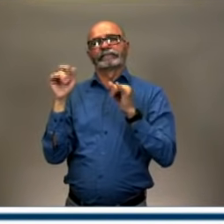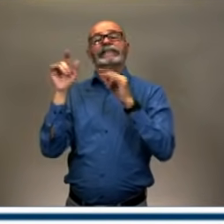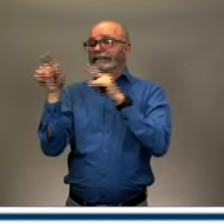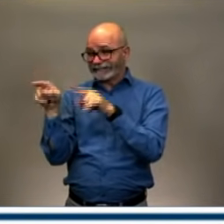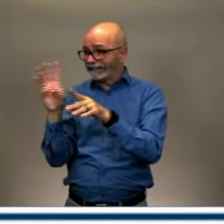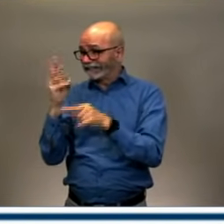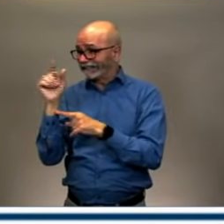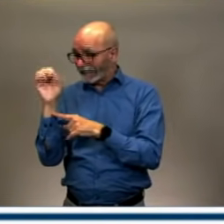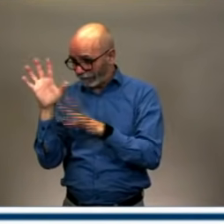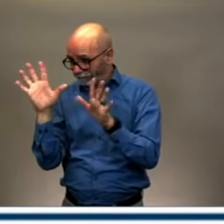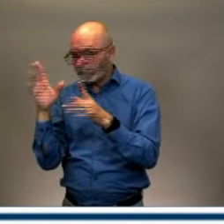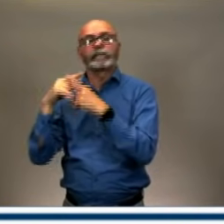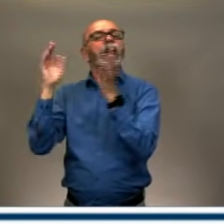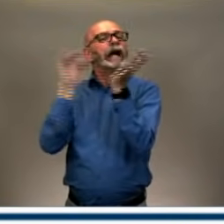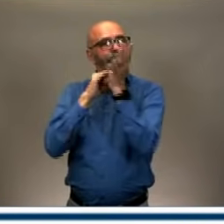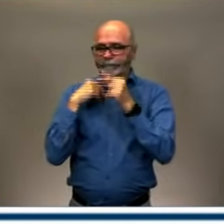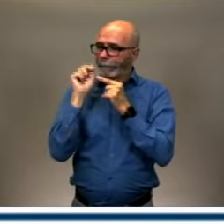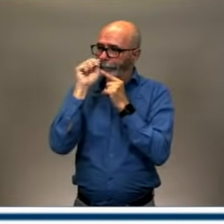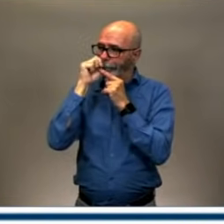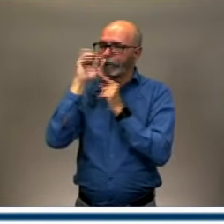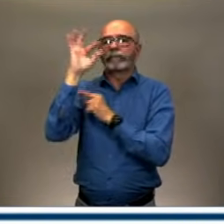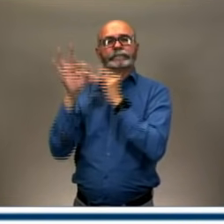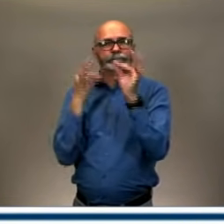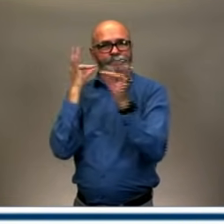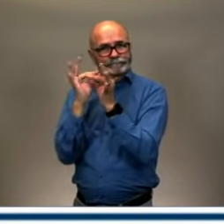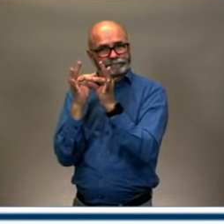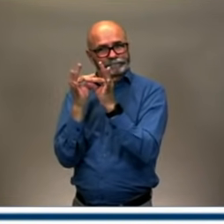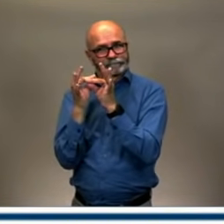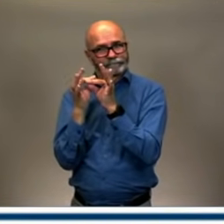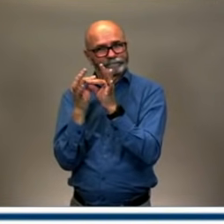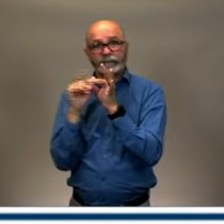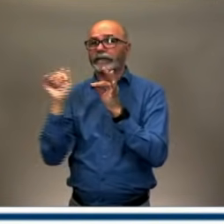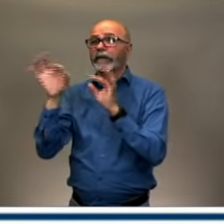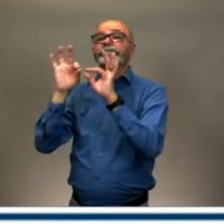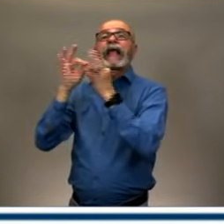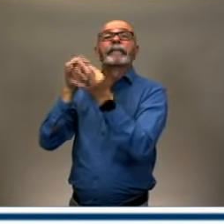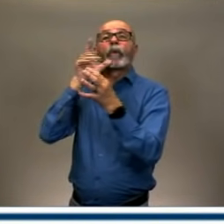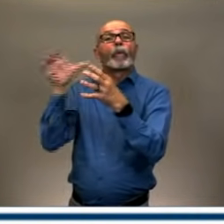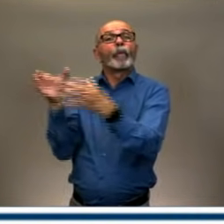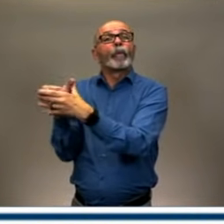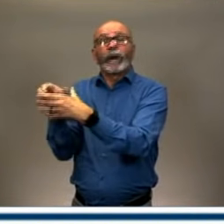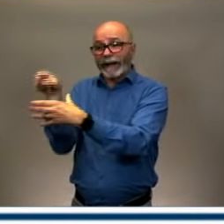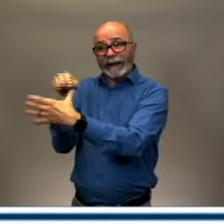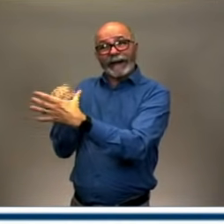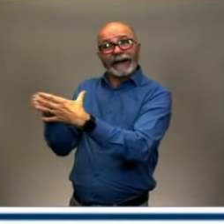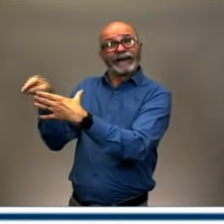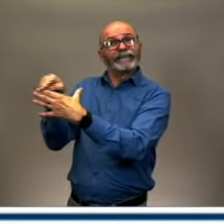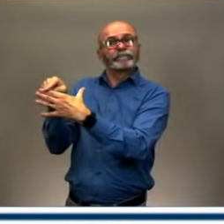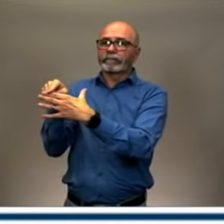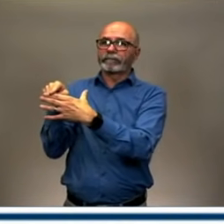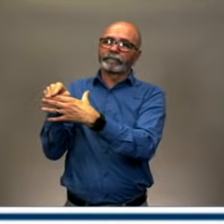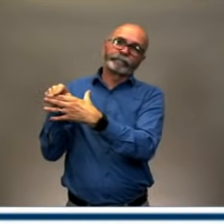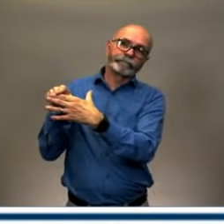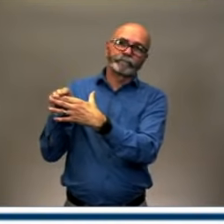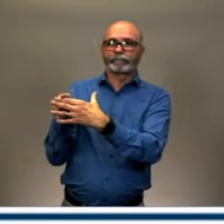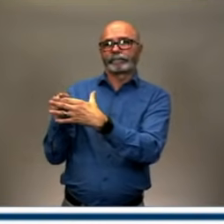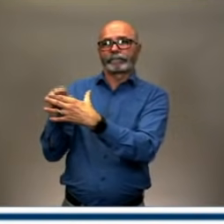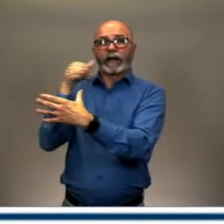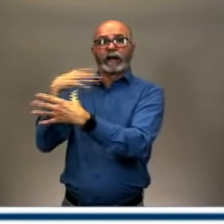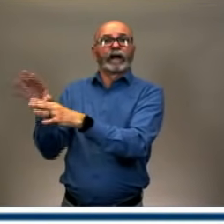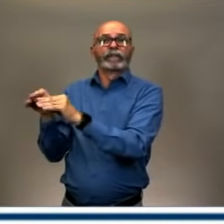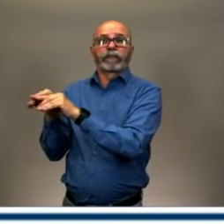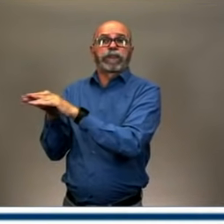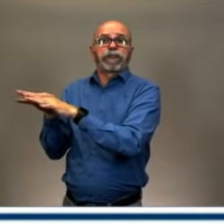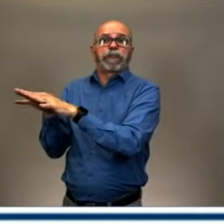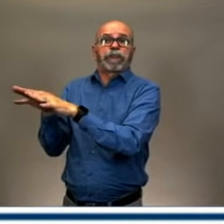offer further reassurance for other members of their household that they themselves are not going to